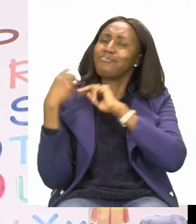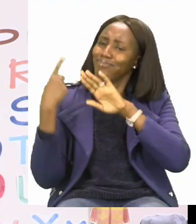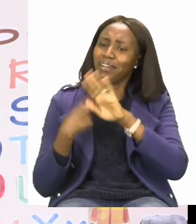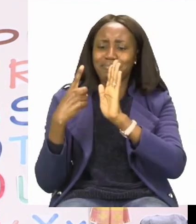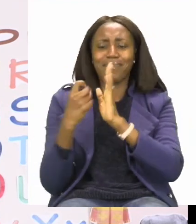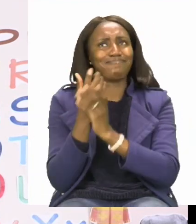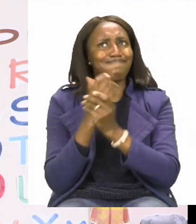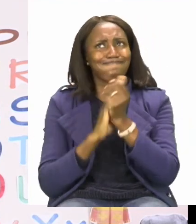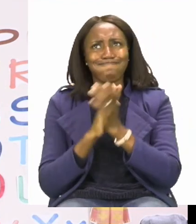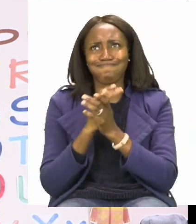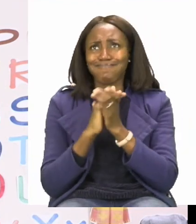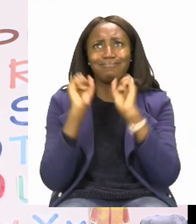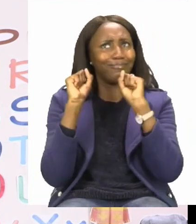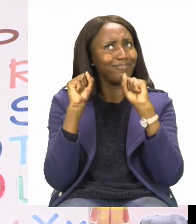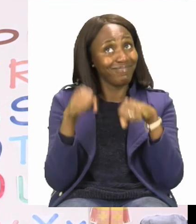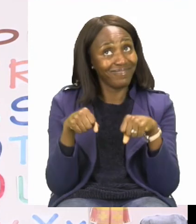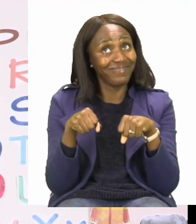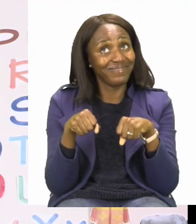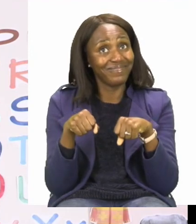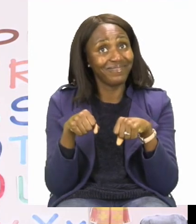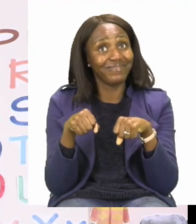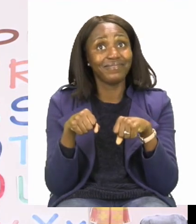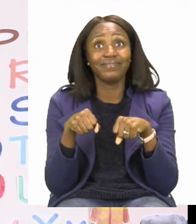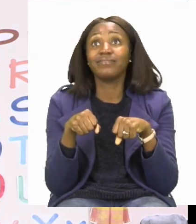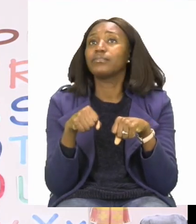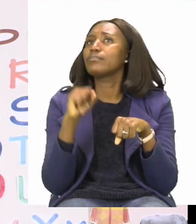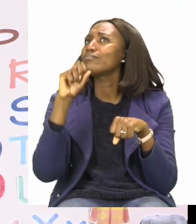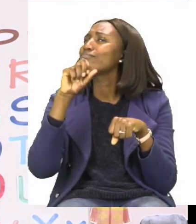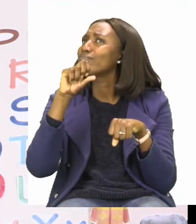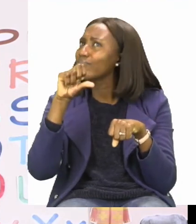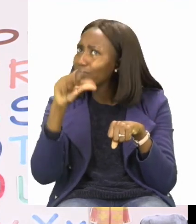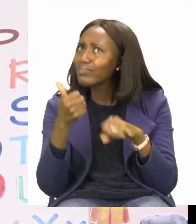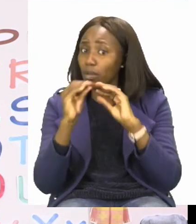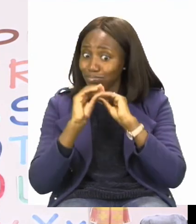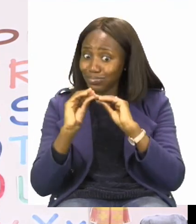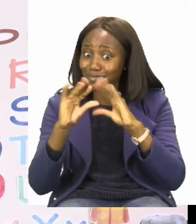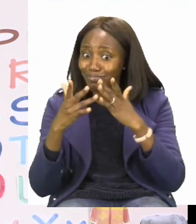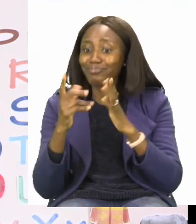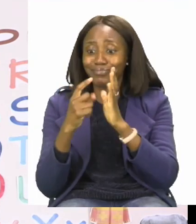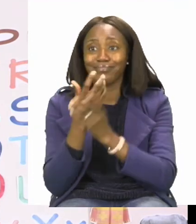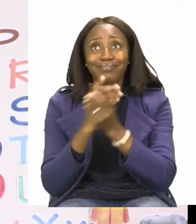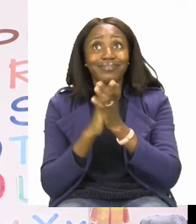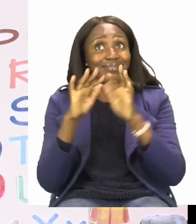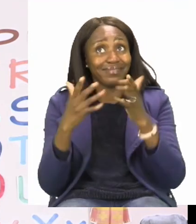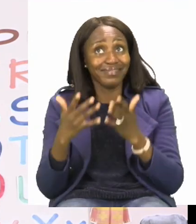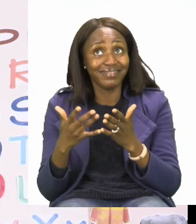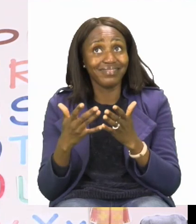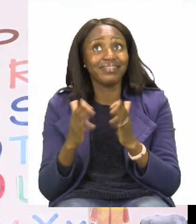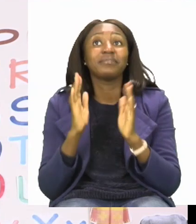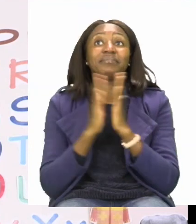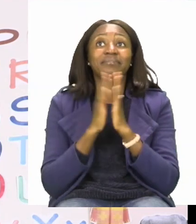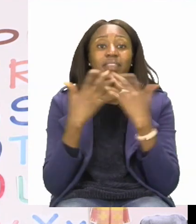as regularly as possible, and then you can show someone else how to sanitize. Make sure your hands are dry before